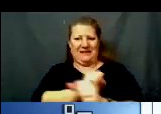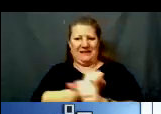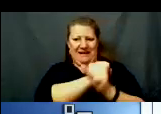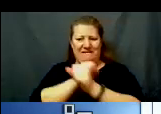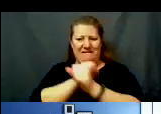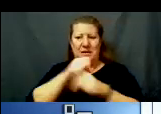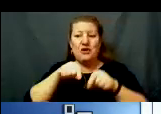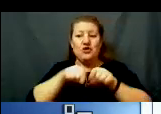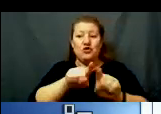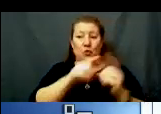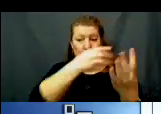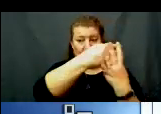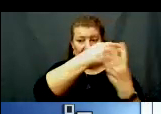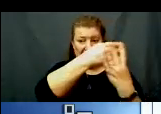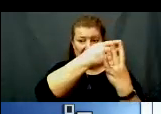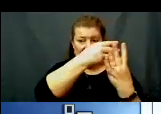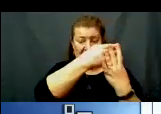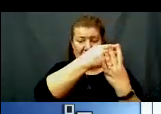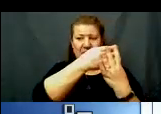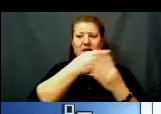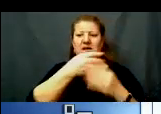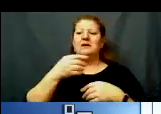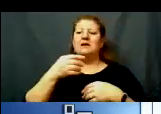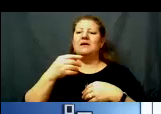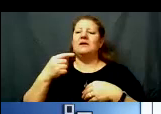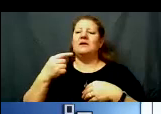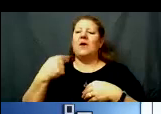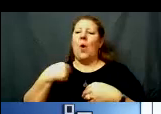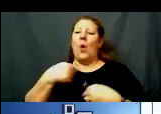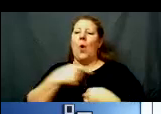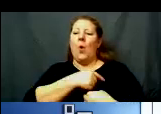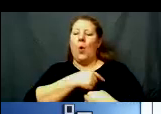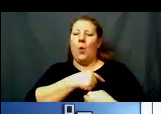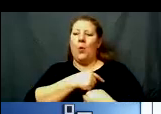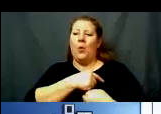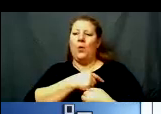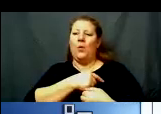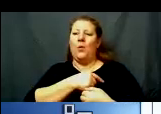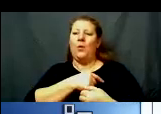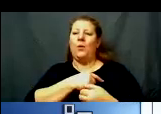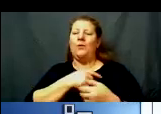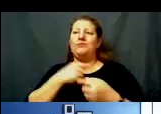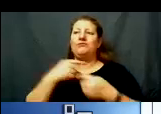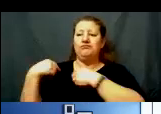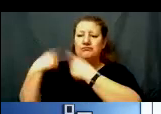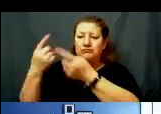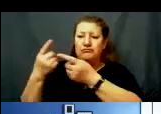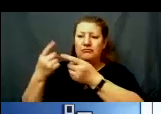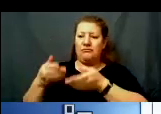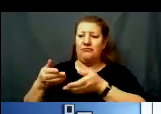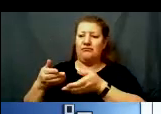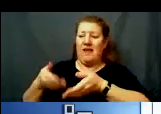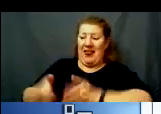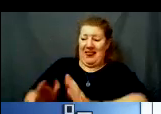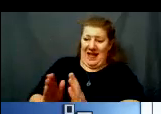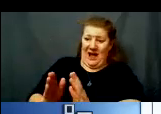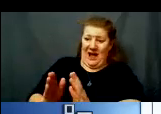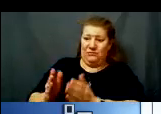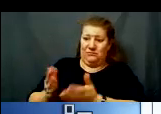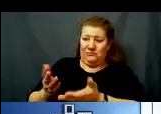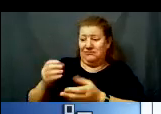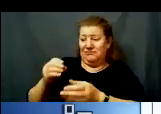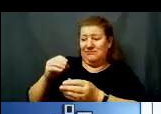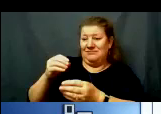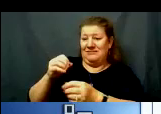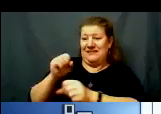prisons, we have then constitutionally allowed, juridically sanctioned enslavement in the United States to